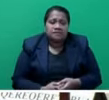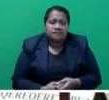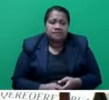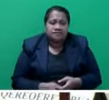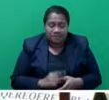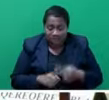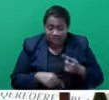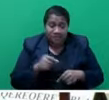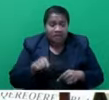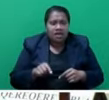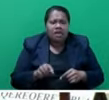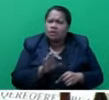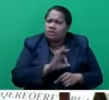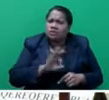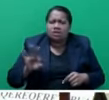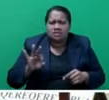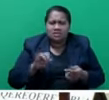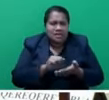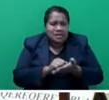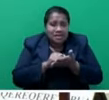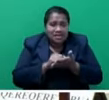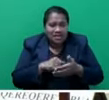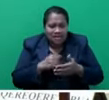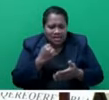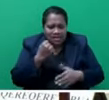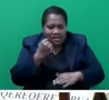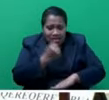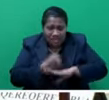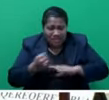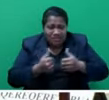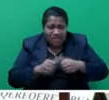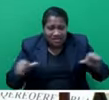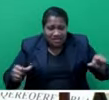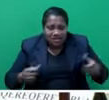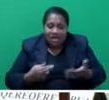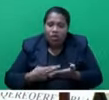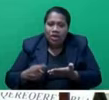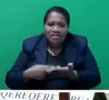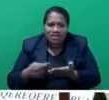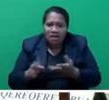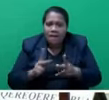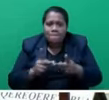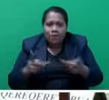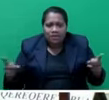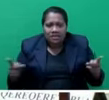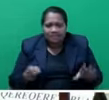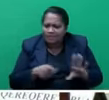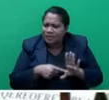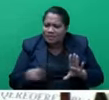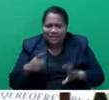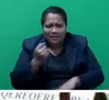about not maintaining government assets, for example. Renting properties outside of